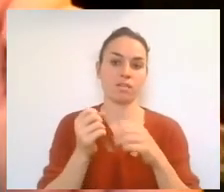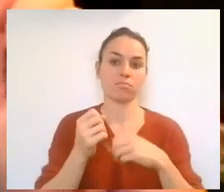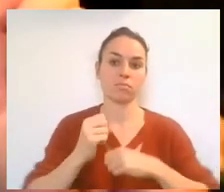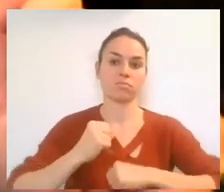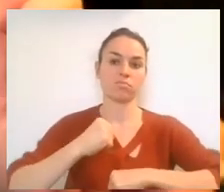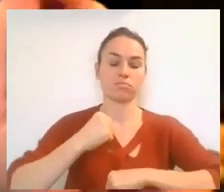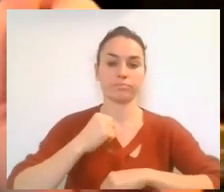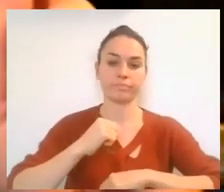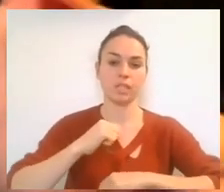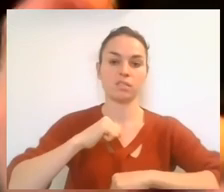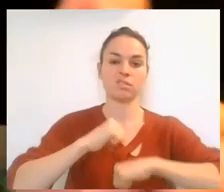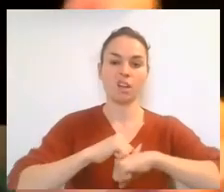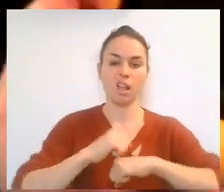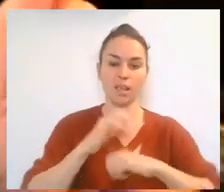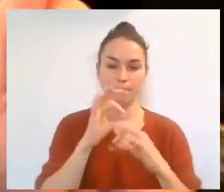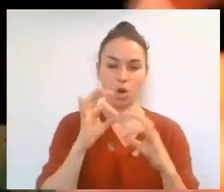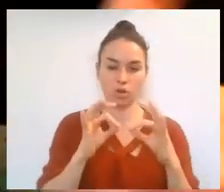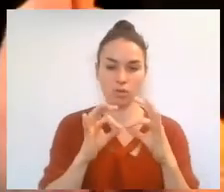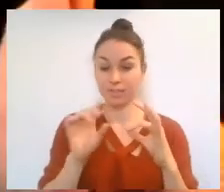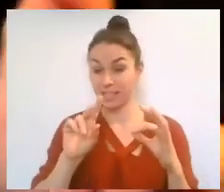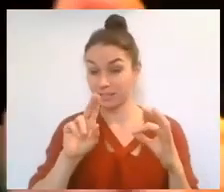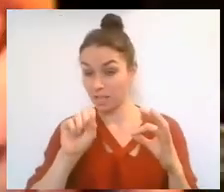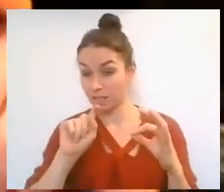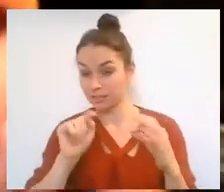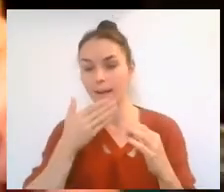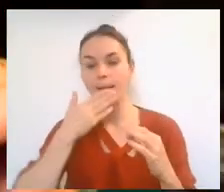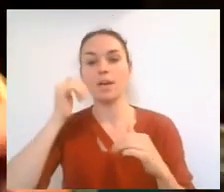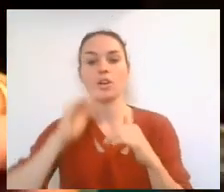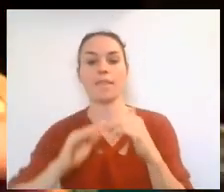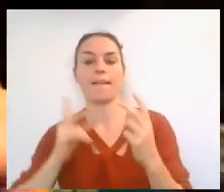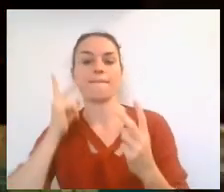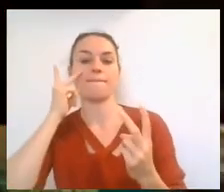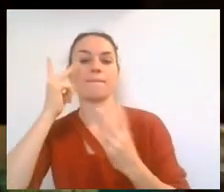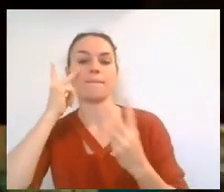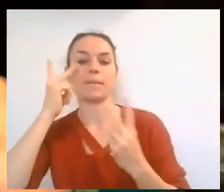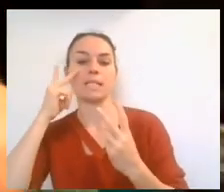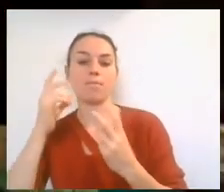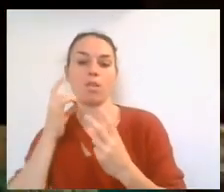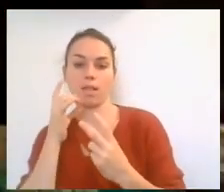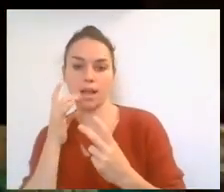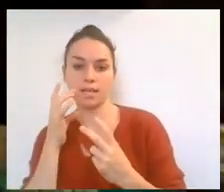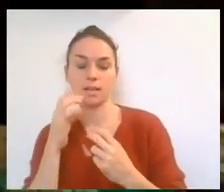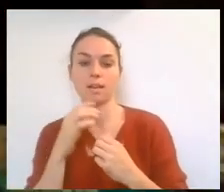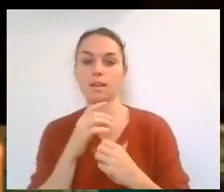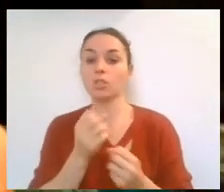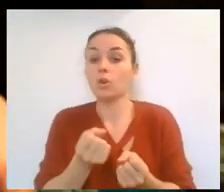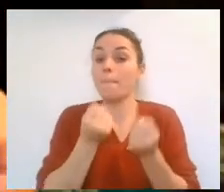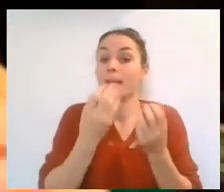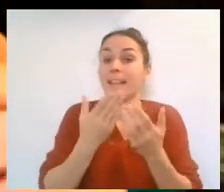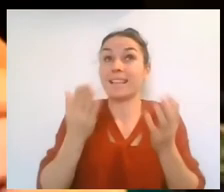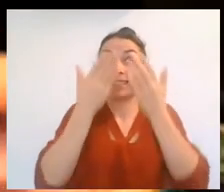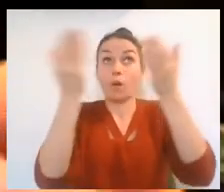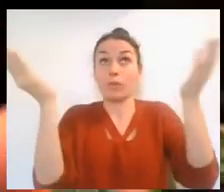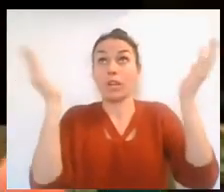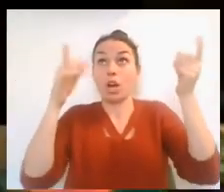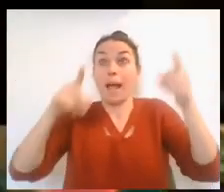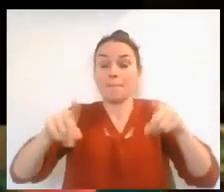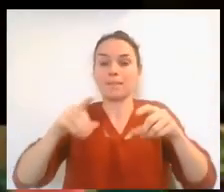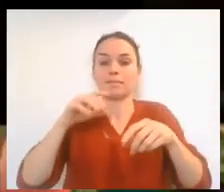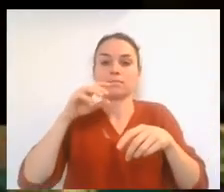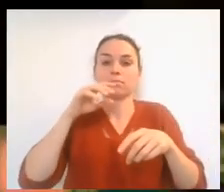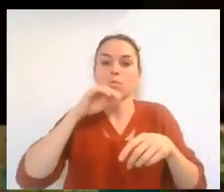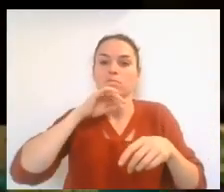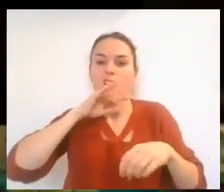visible light. And a lot of interesting things occur in the universe in dusty environments, because when you